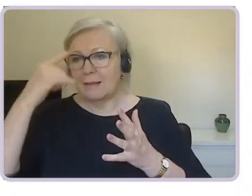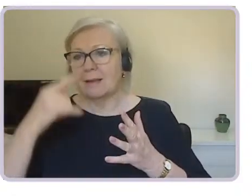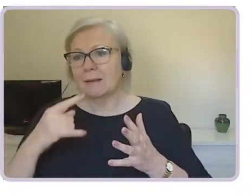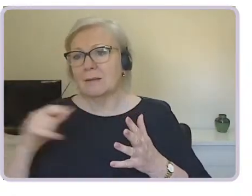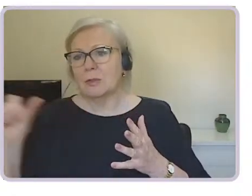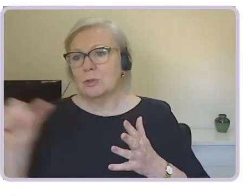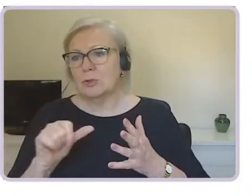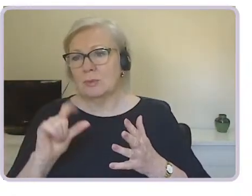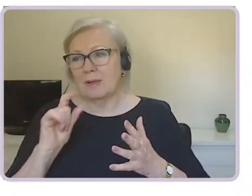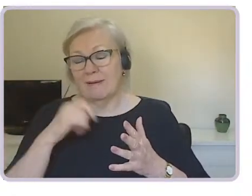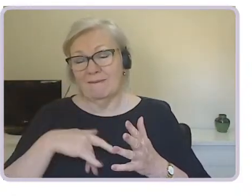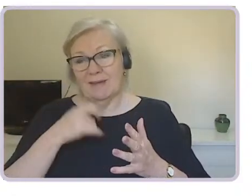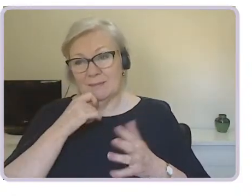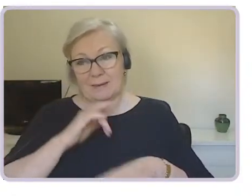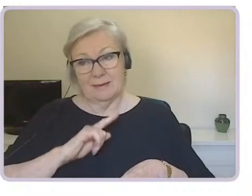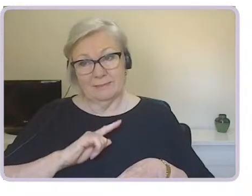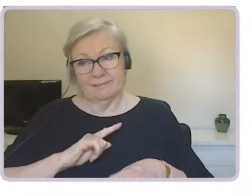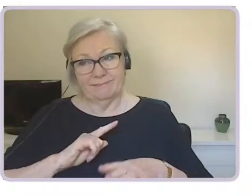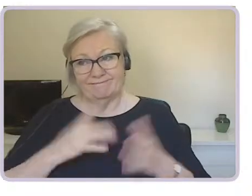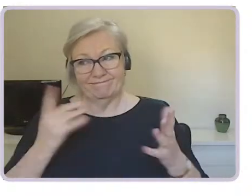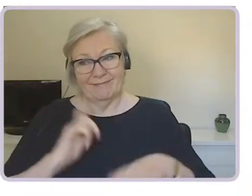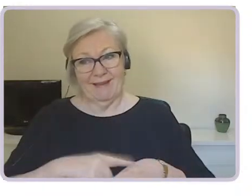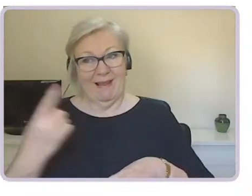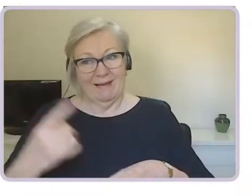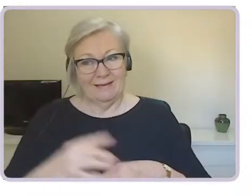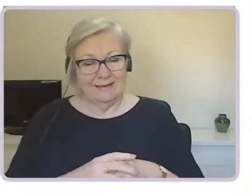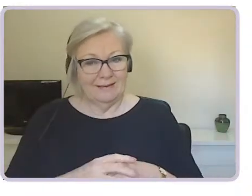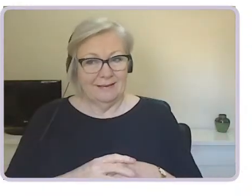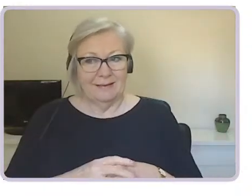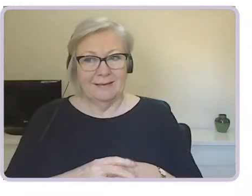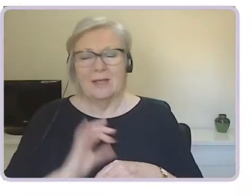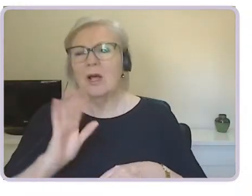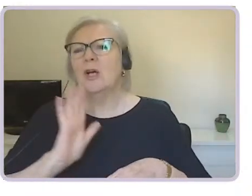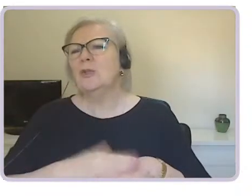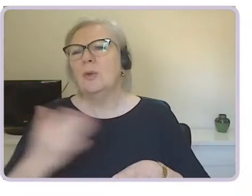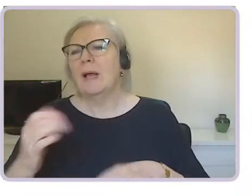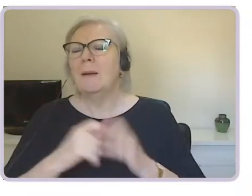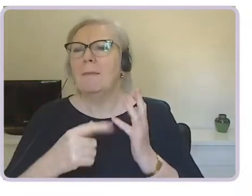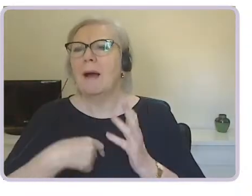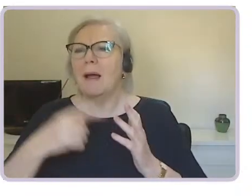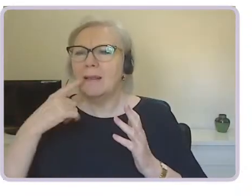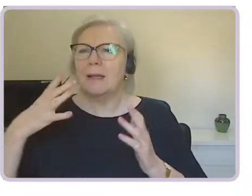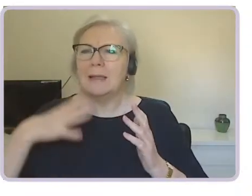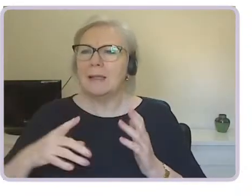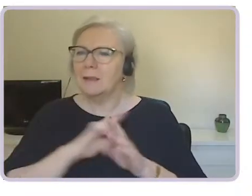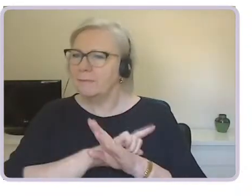now, and it's not too late, but we need to be doing it proactively.